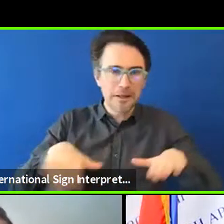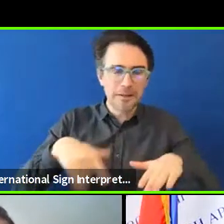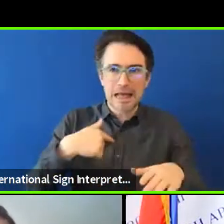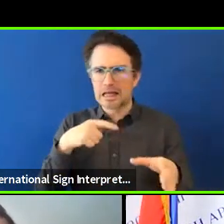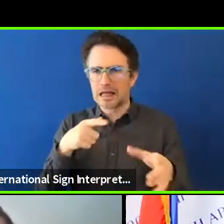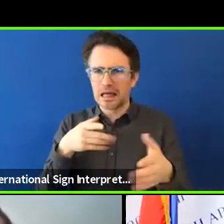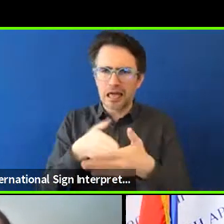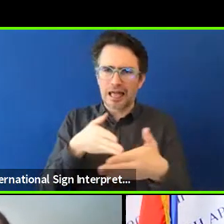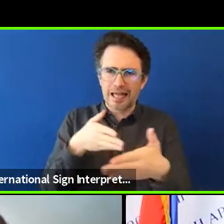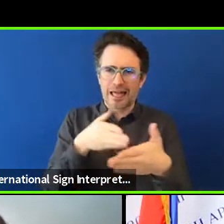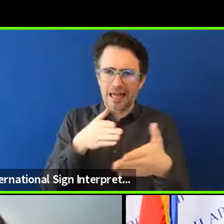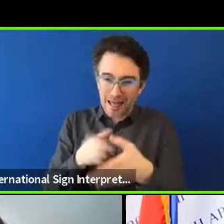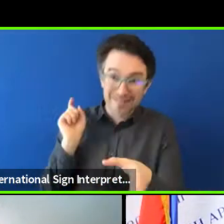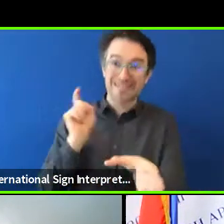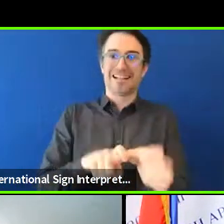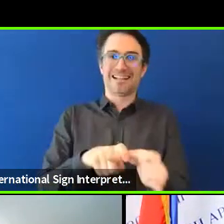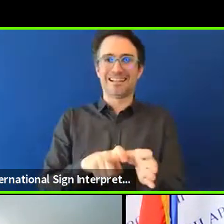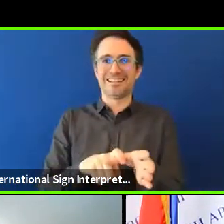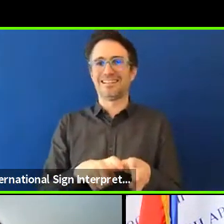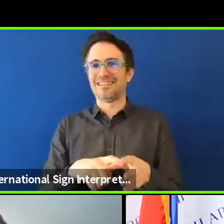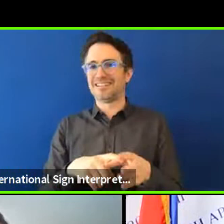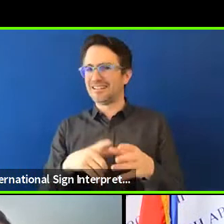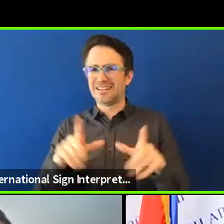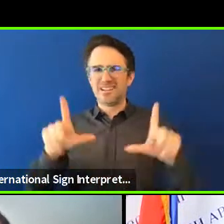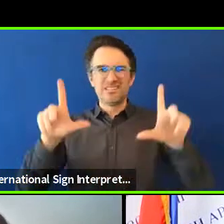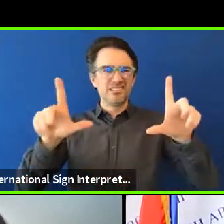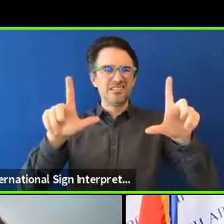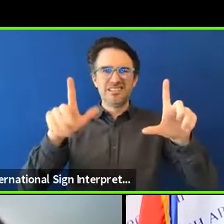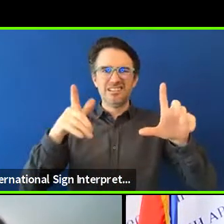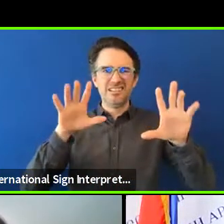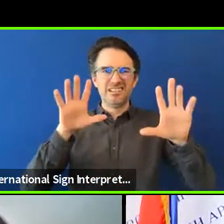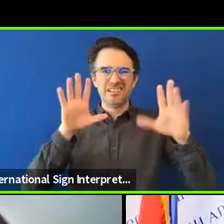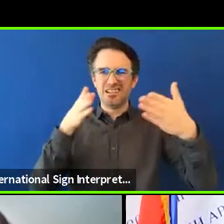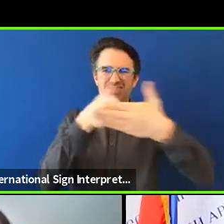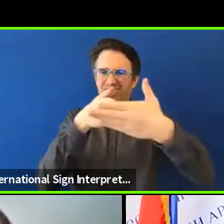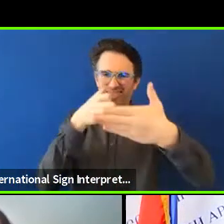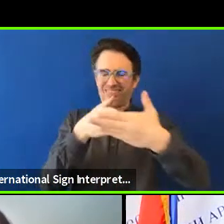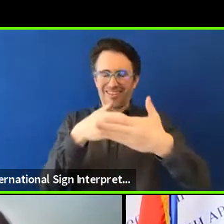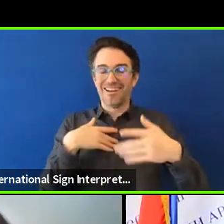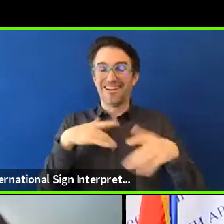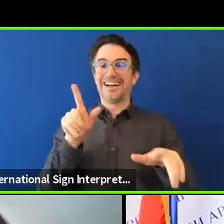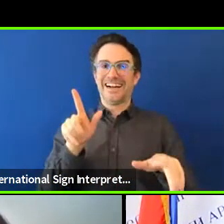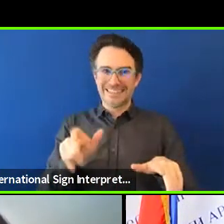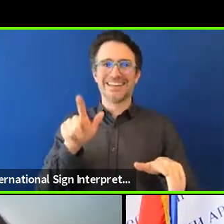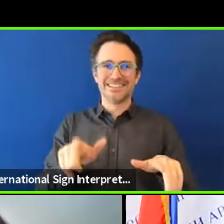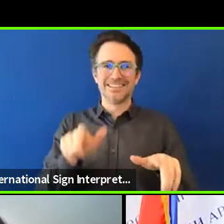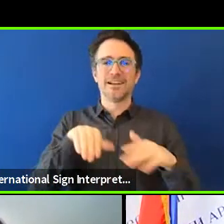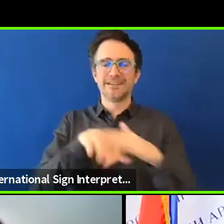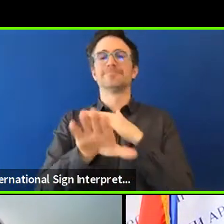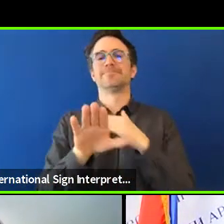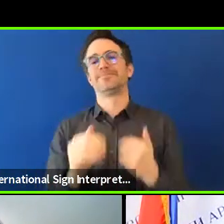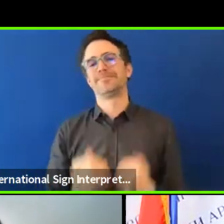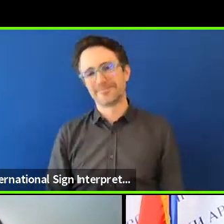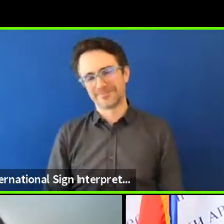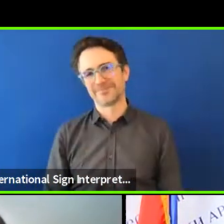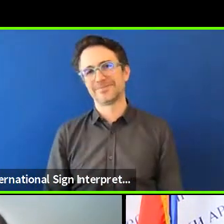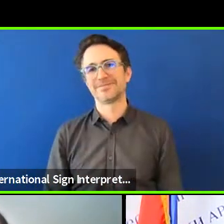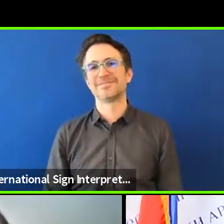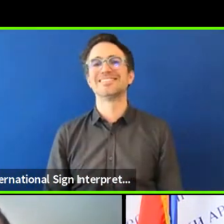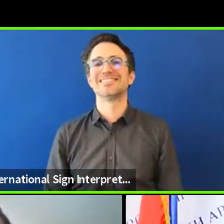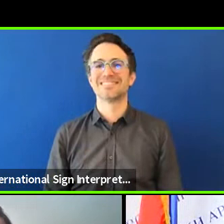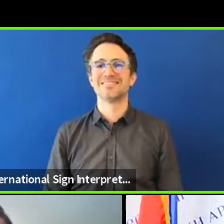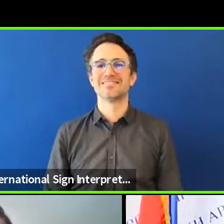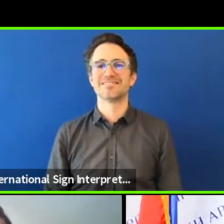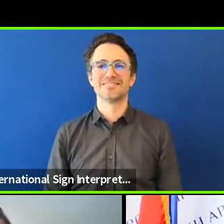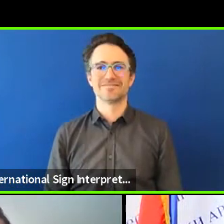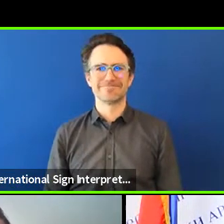issues, but I followed as a participant the deliberations. I just didn't have any speaking